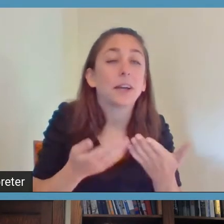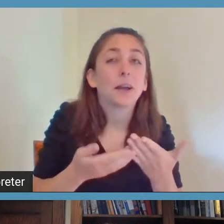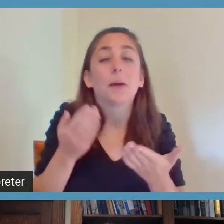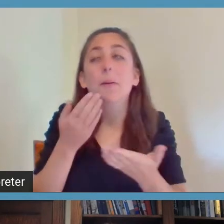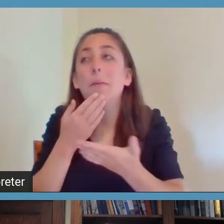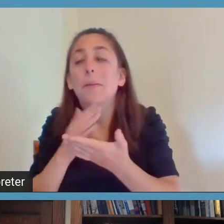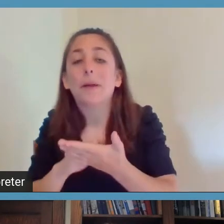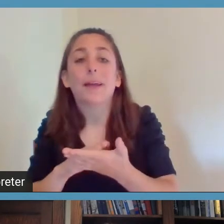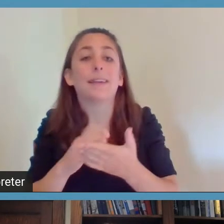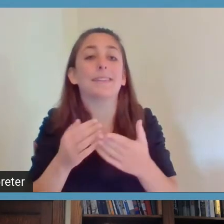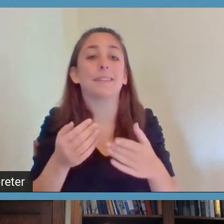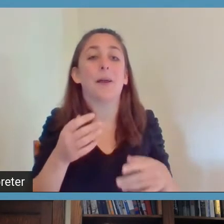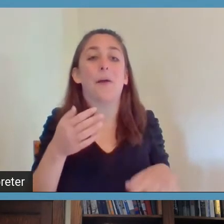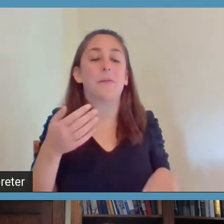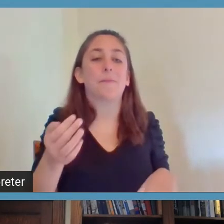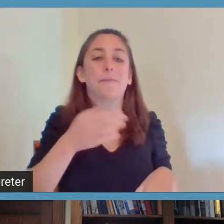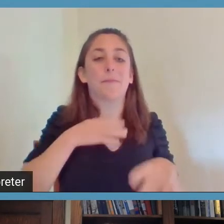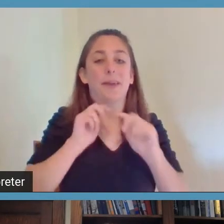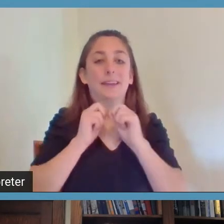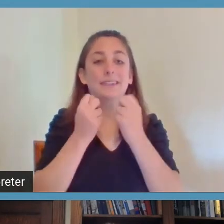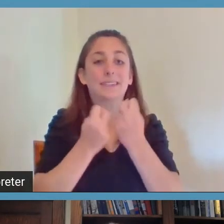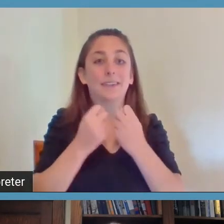my team's idea and we won.